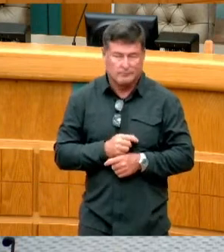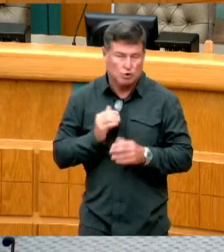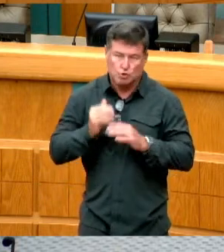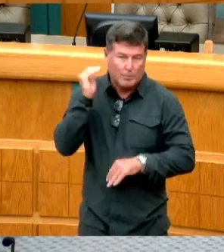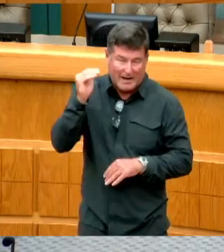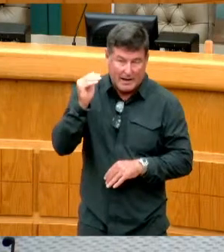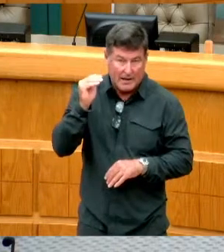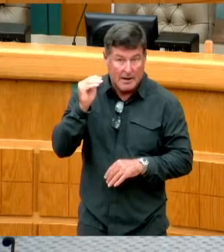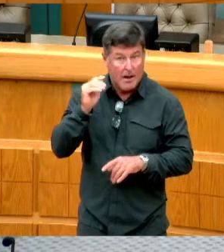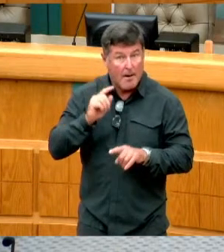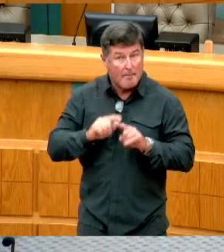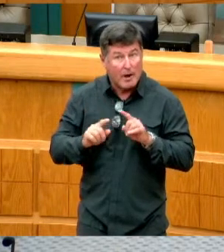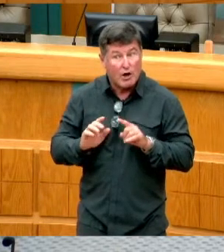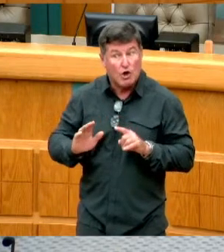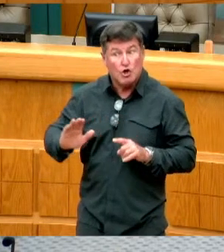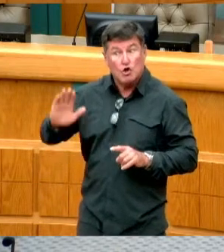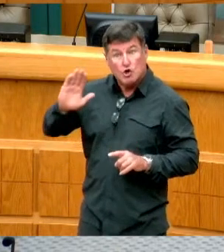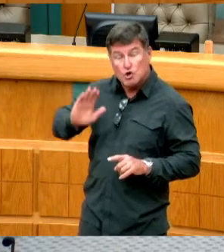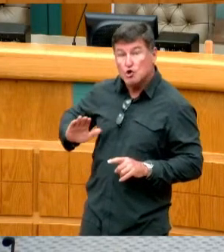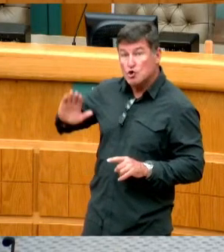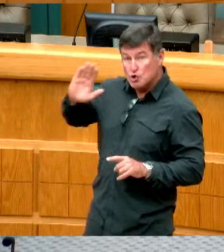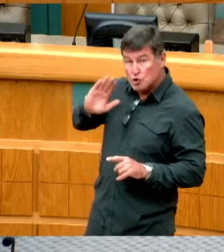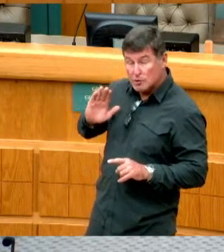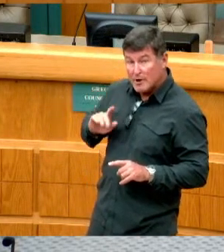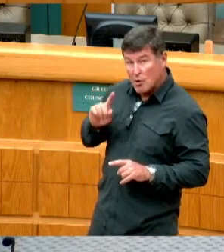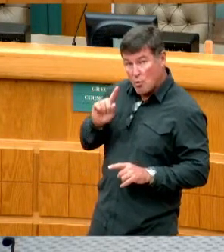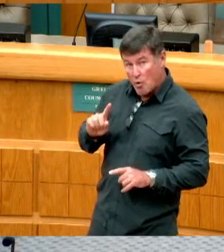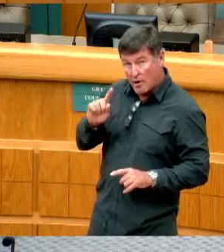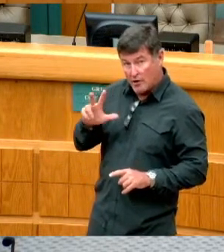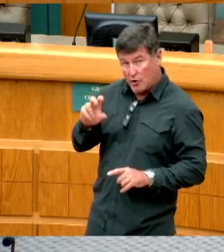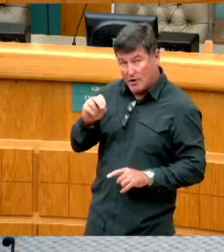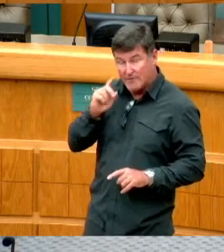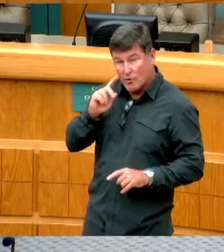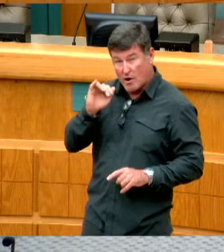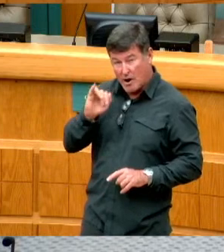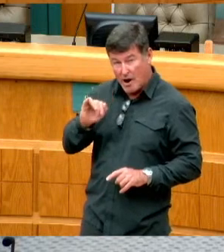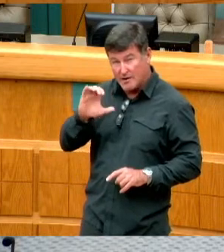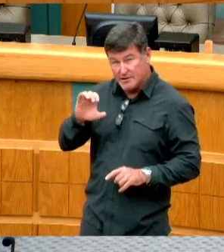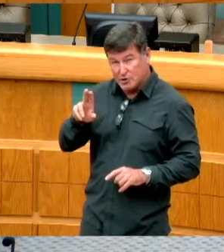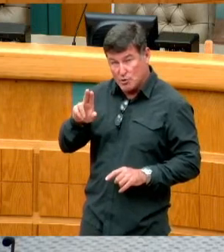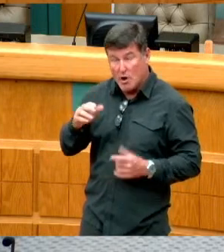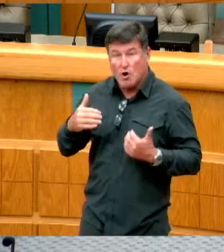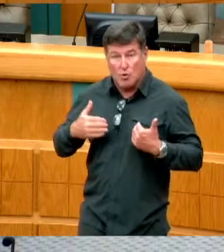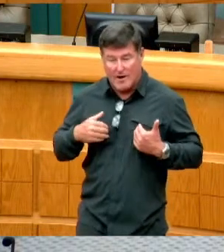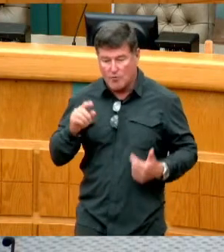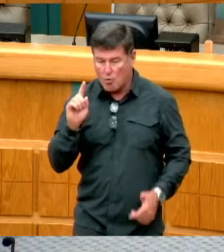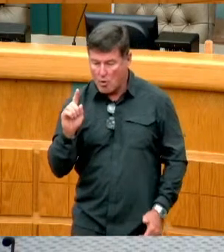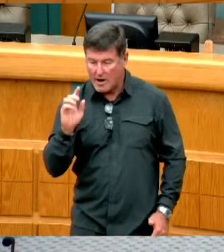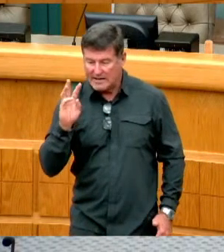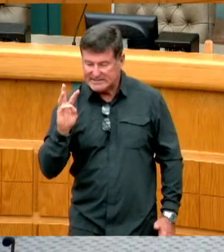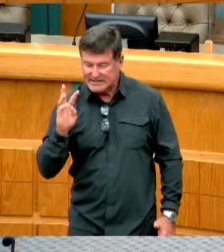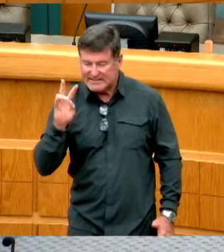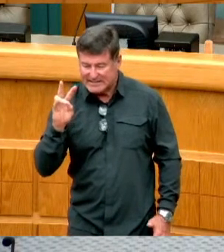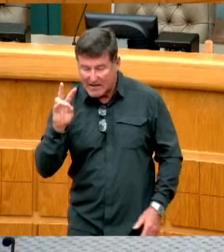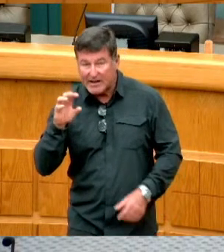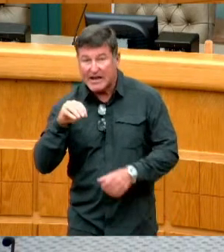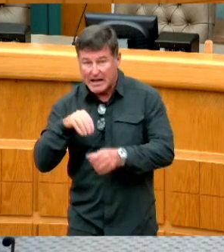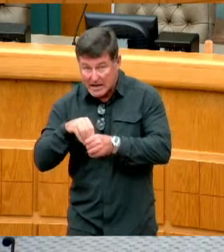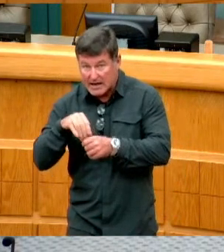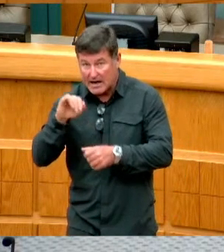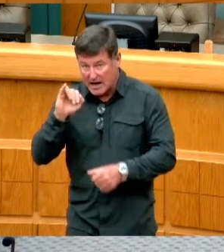ICU capacity. We're at 167, and these are just COVID-19 patients. Next slide, please.